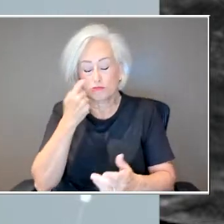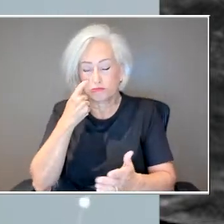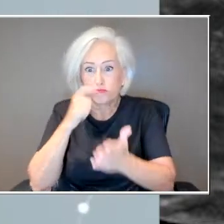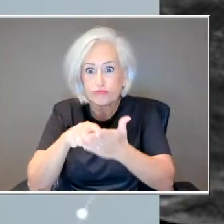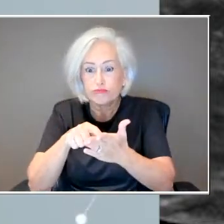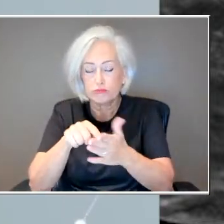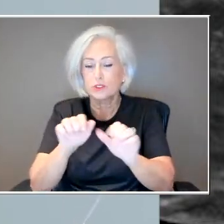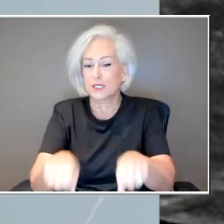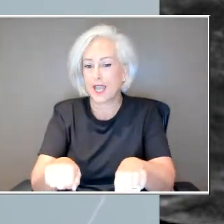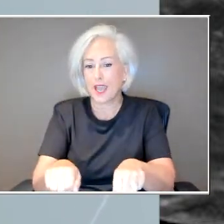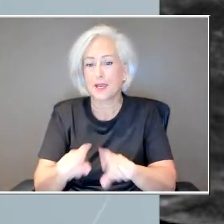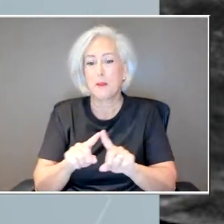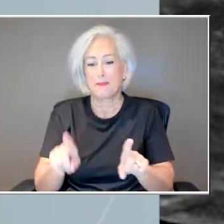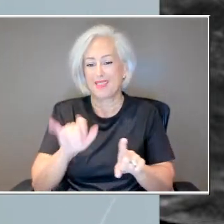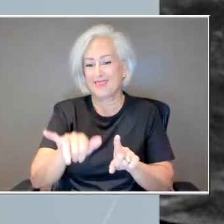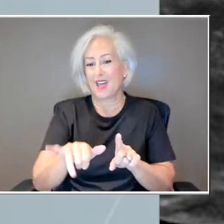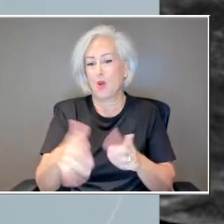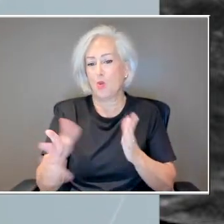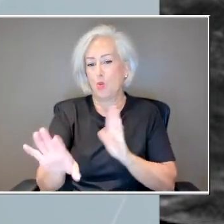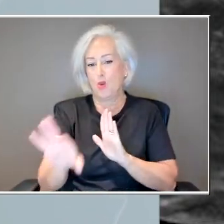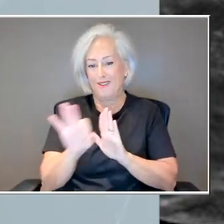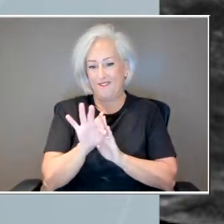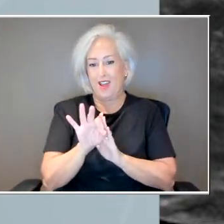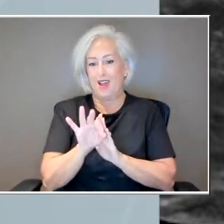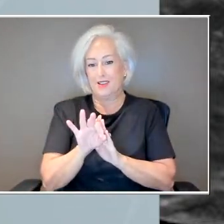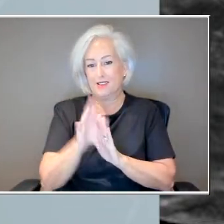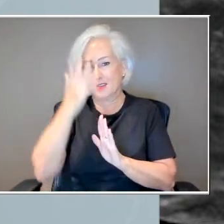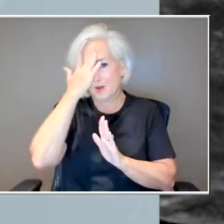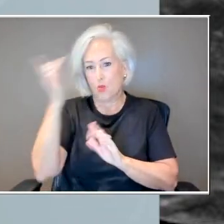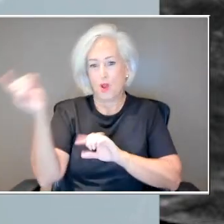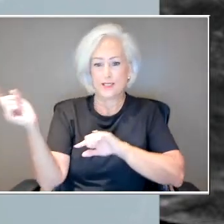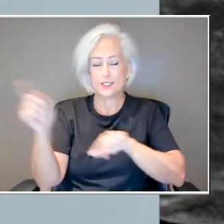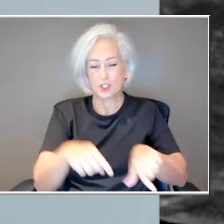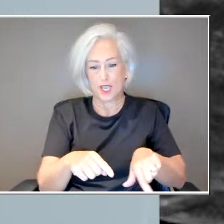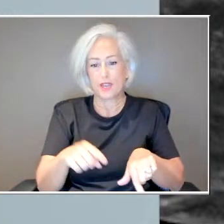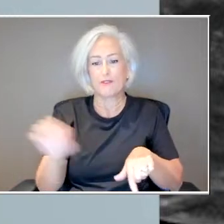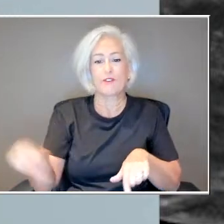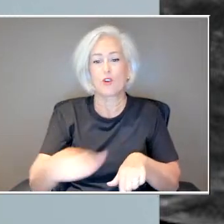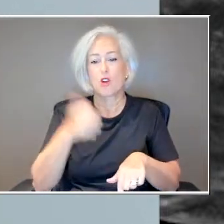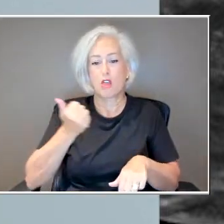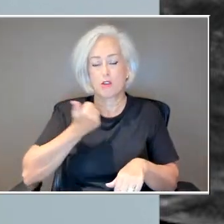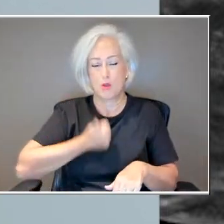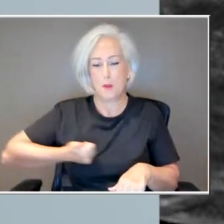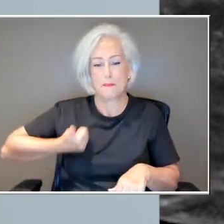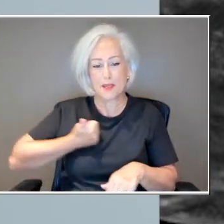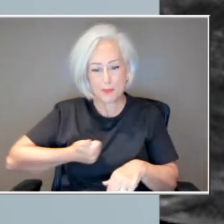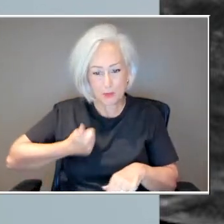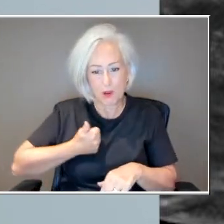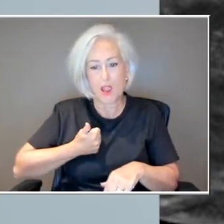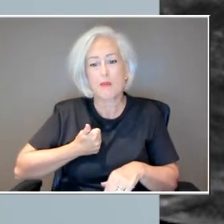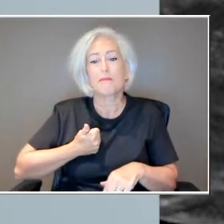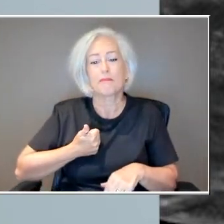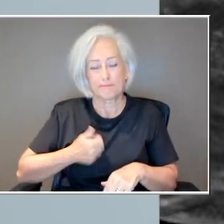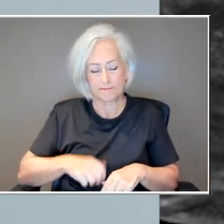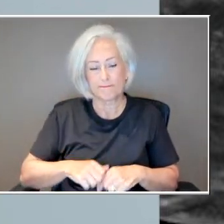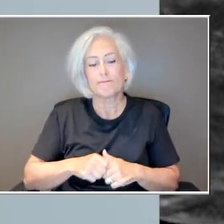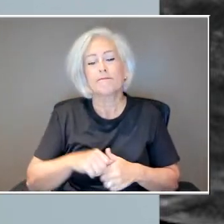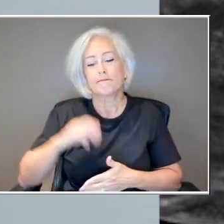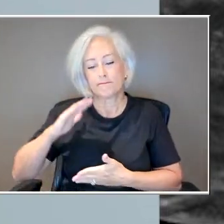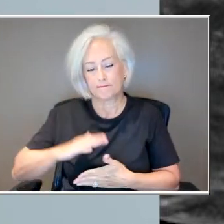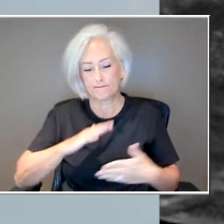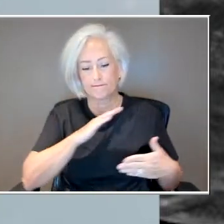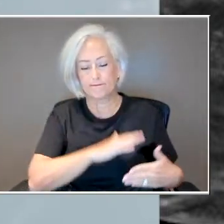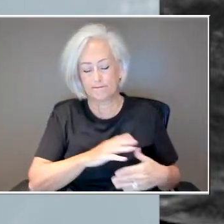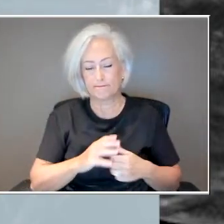the original finding that brought her back for additional diagnostic mammogram as well as an ultrasound, and ultimately that